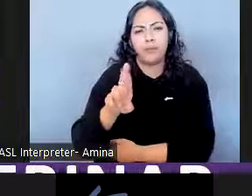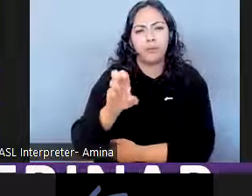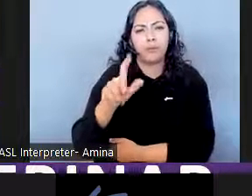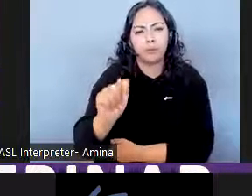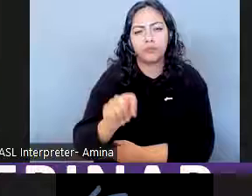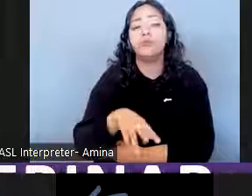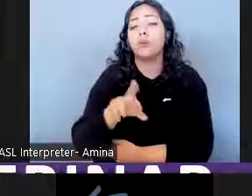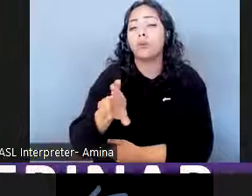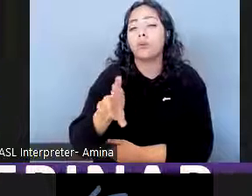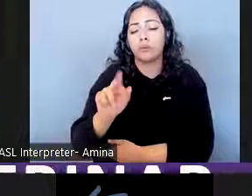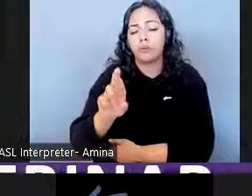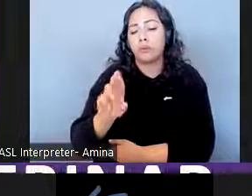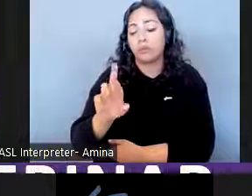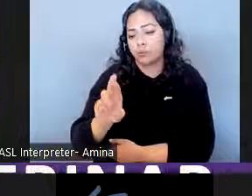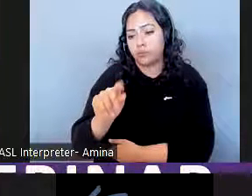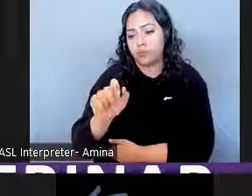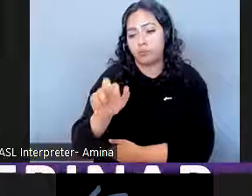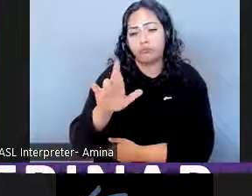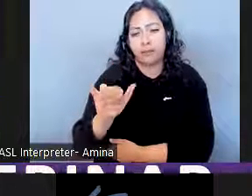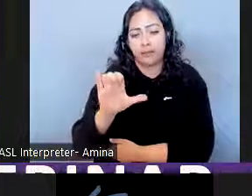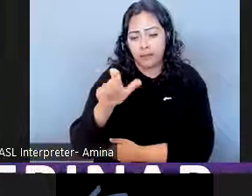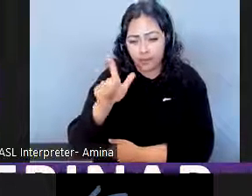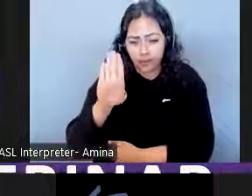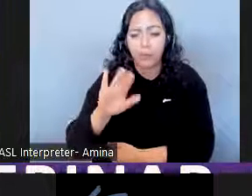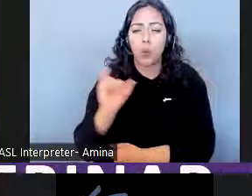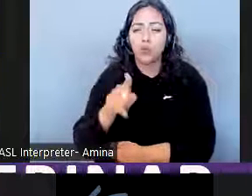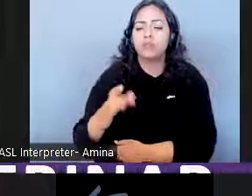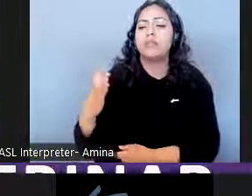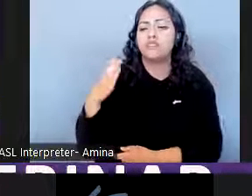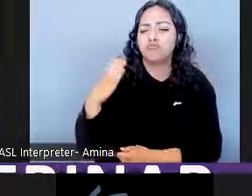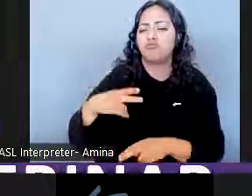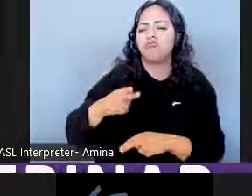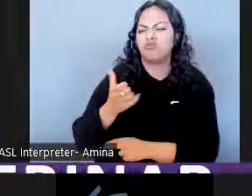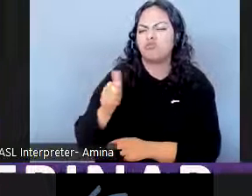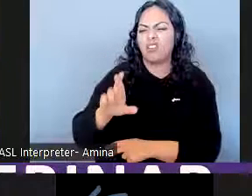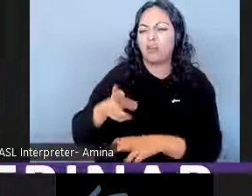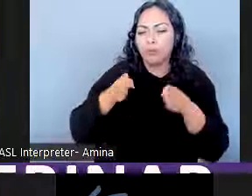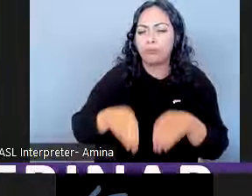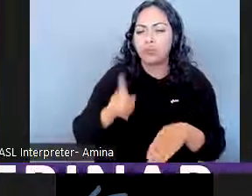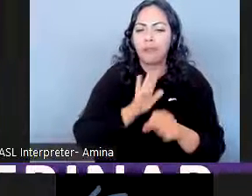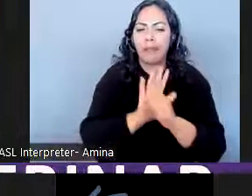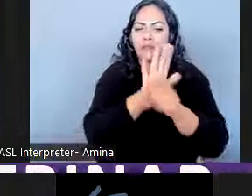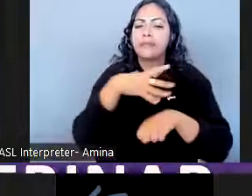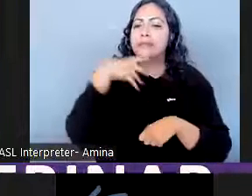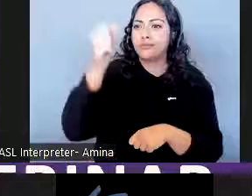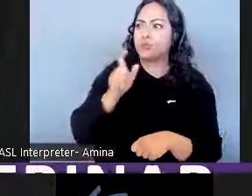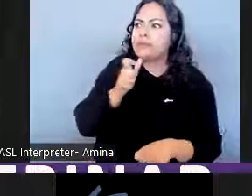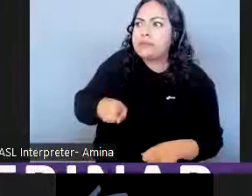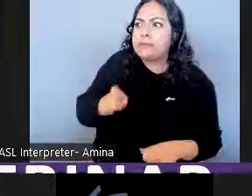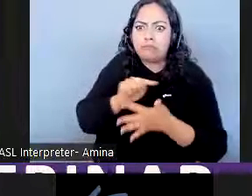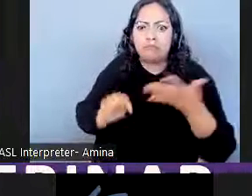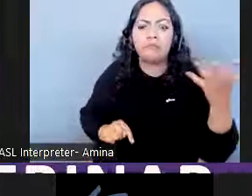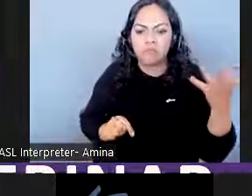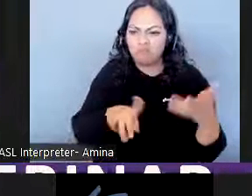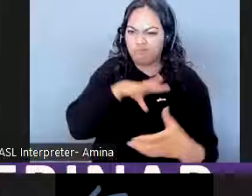and is the committee chair and advocate for seniors in need. I know that Betty's involved in many different intergenerational